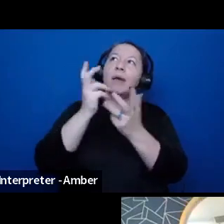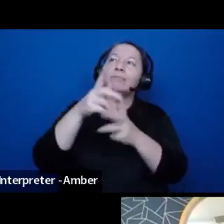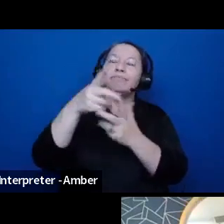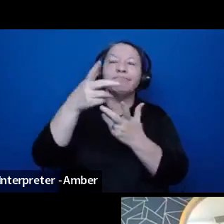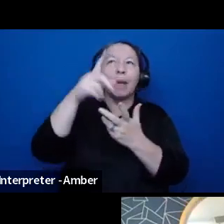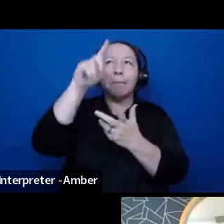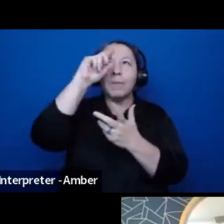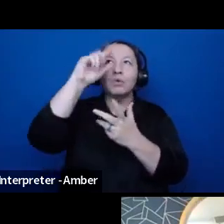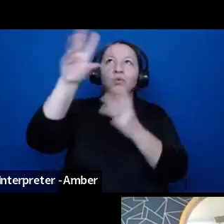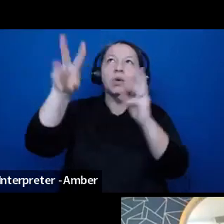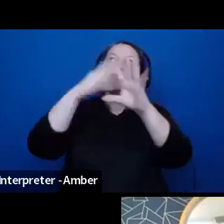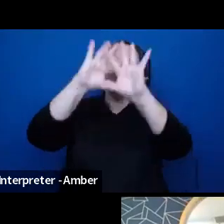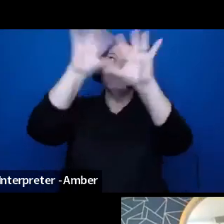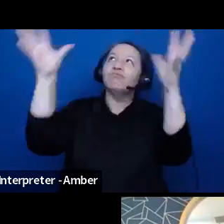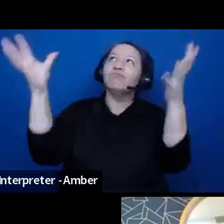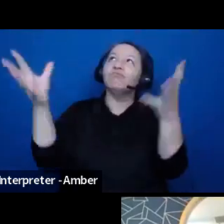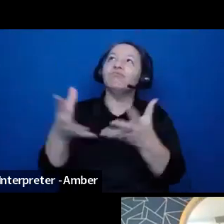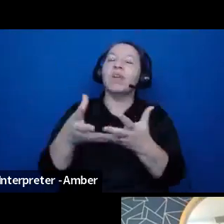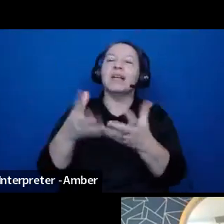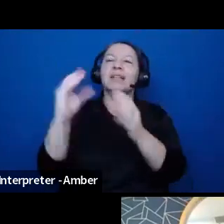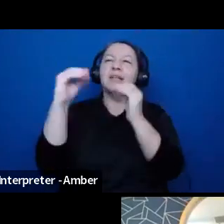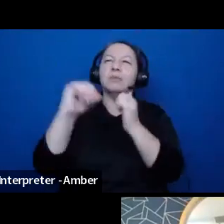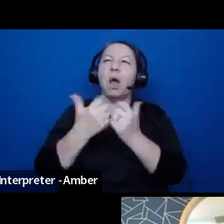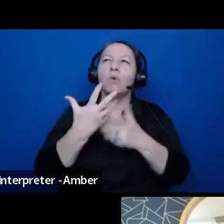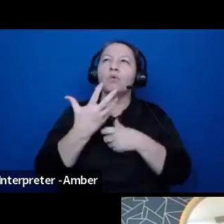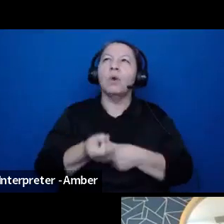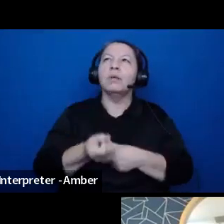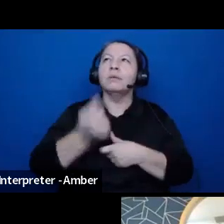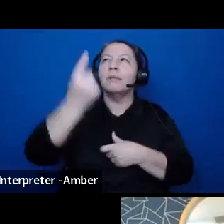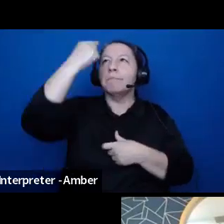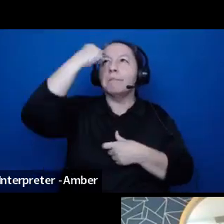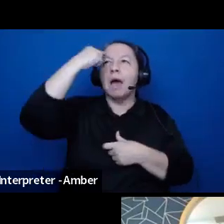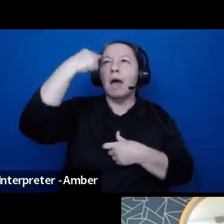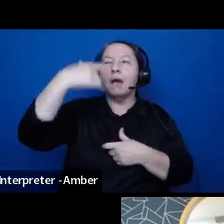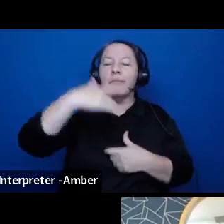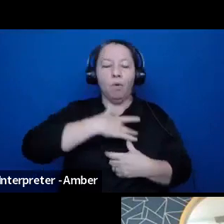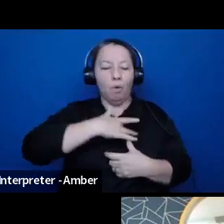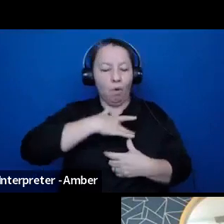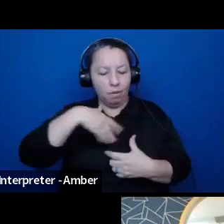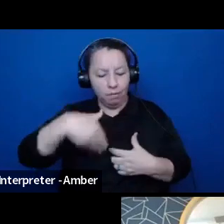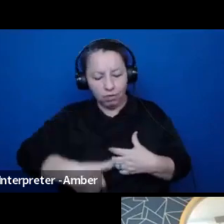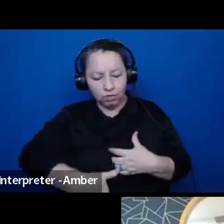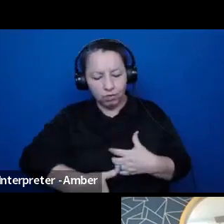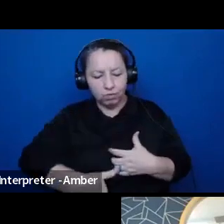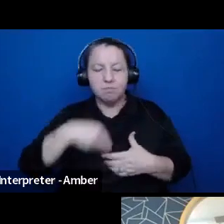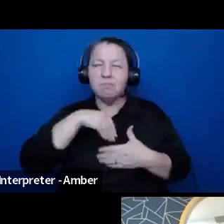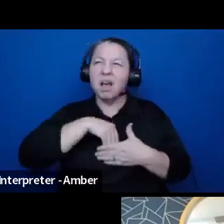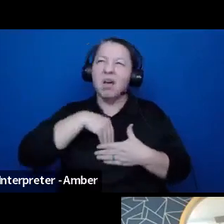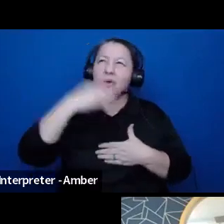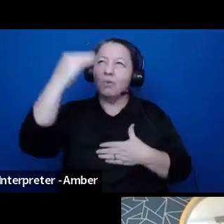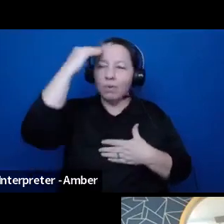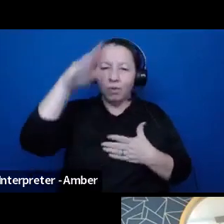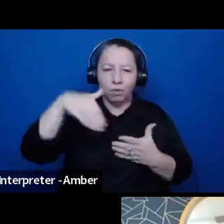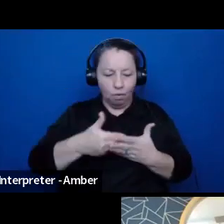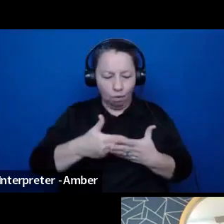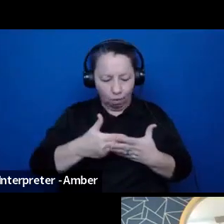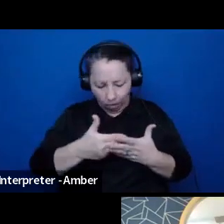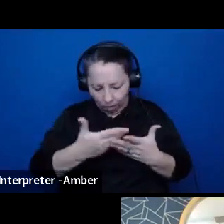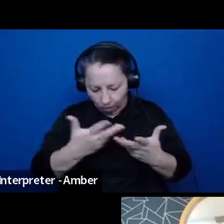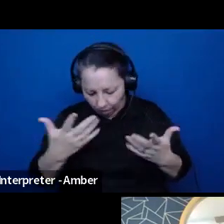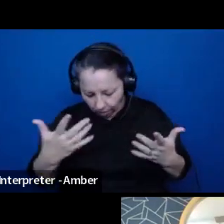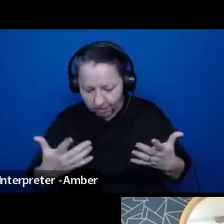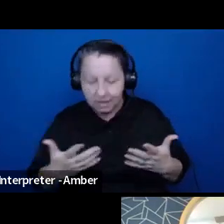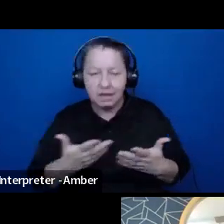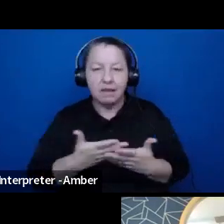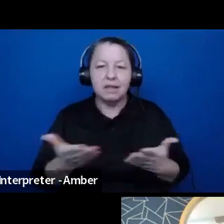heart, my mind, my intuition, my inner knowing, and all the senses of my body. The blessings of